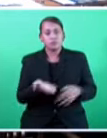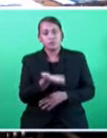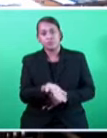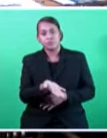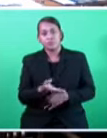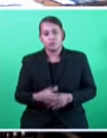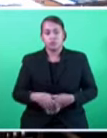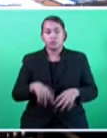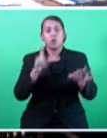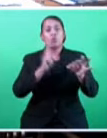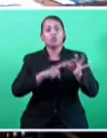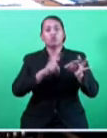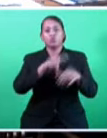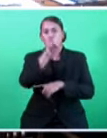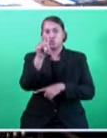Questions.